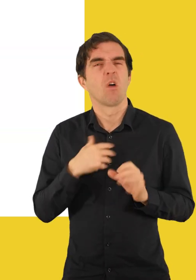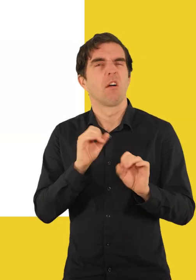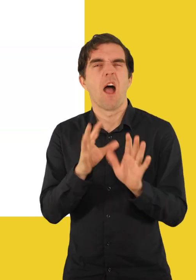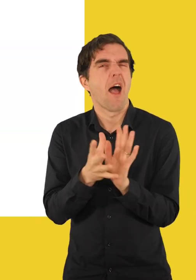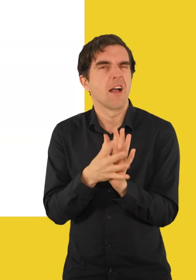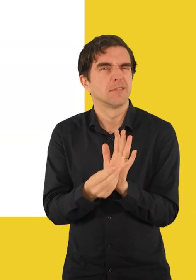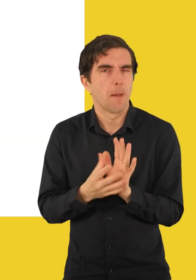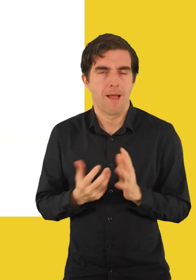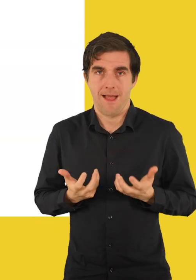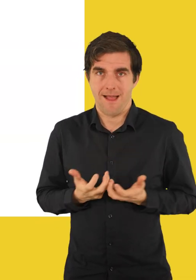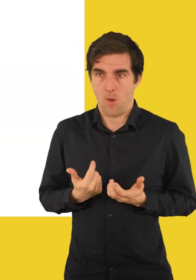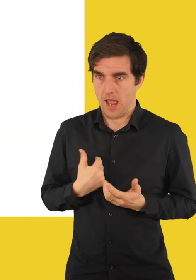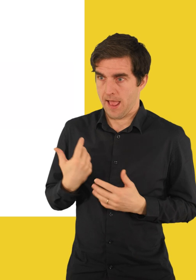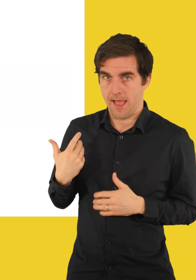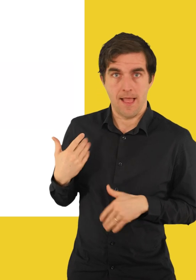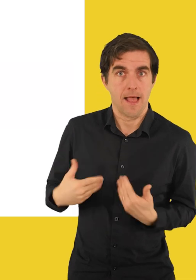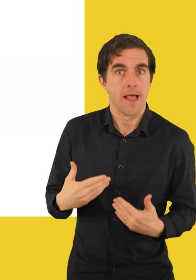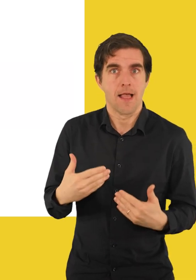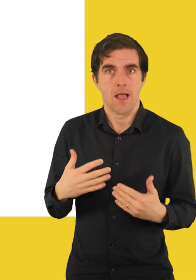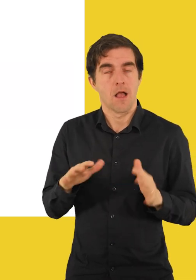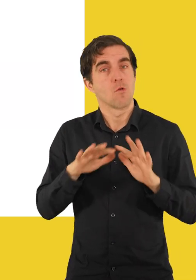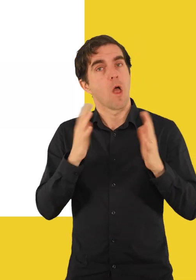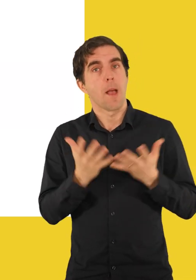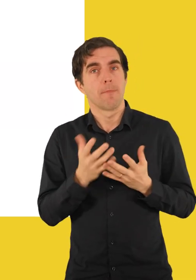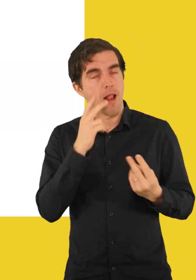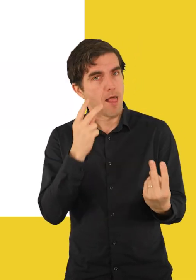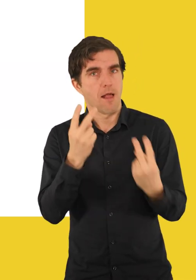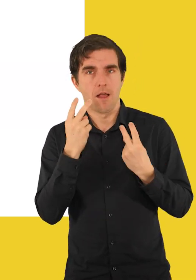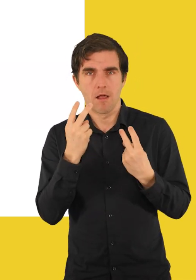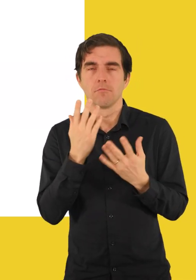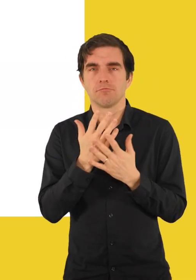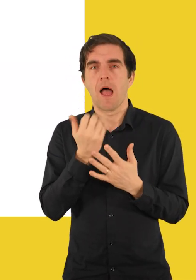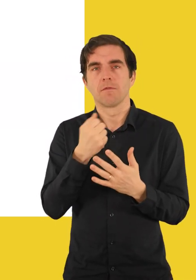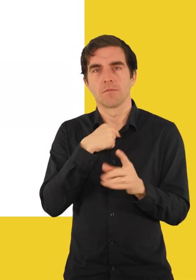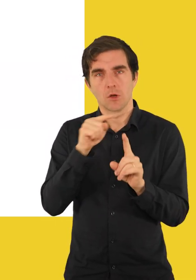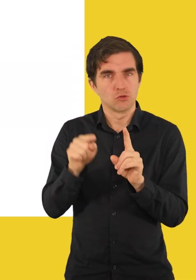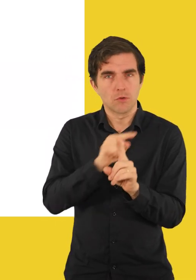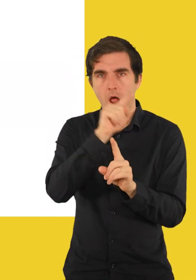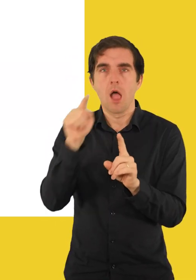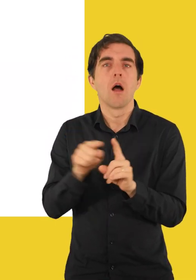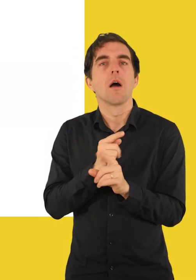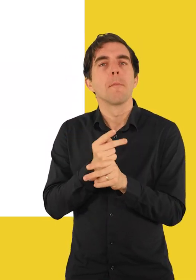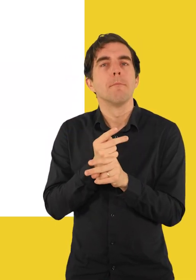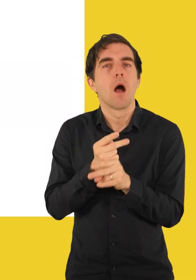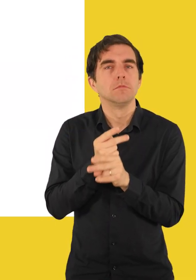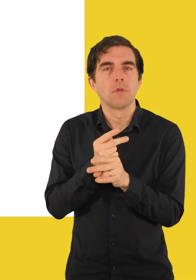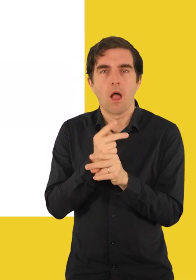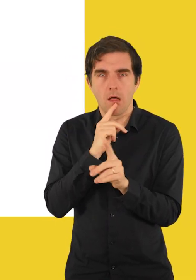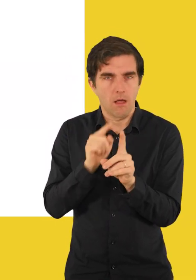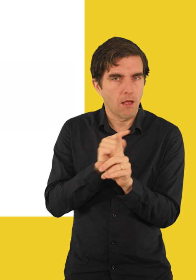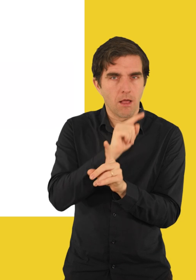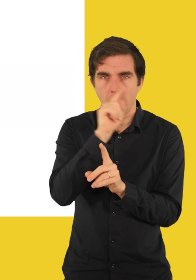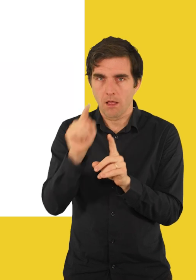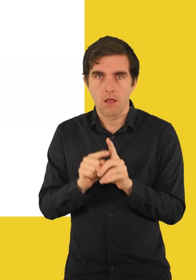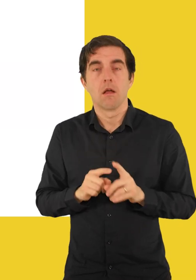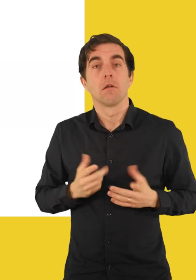To just give you an example of how we're implementing more that global lens, so we have a circular monitor, and that monitor looks at